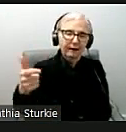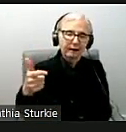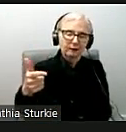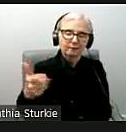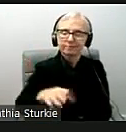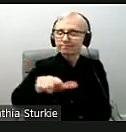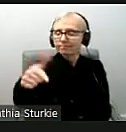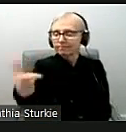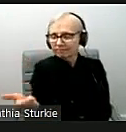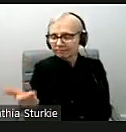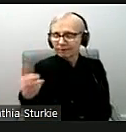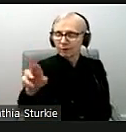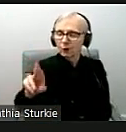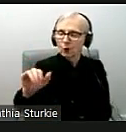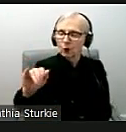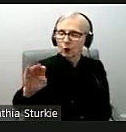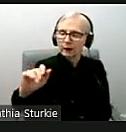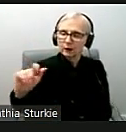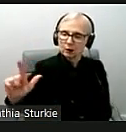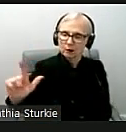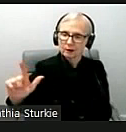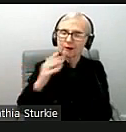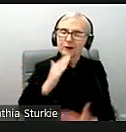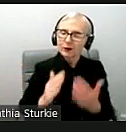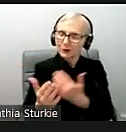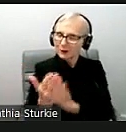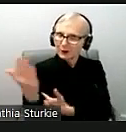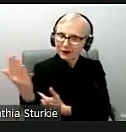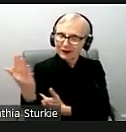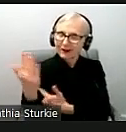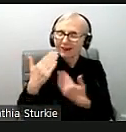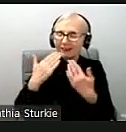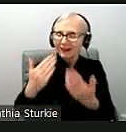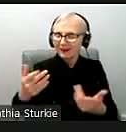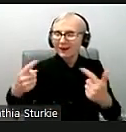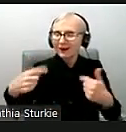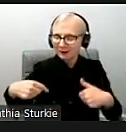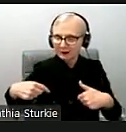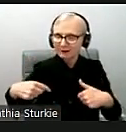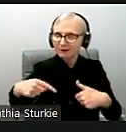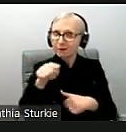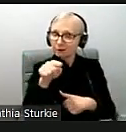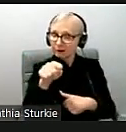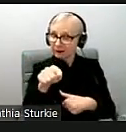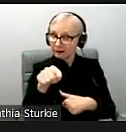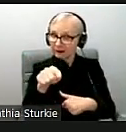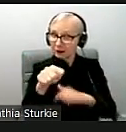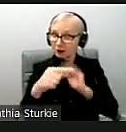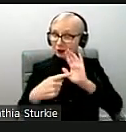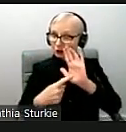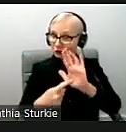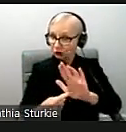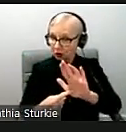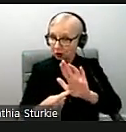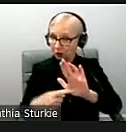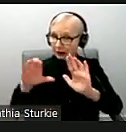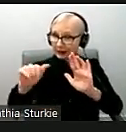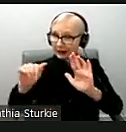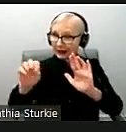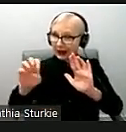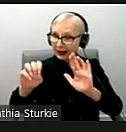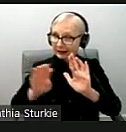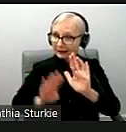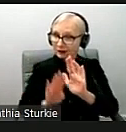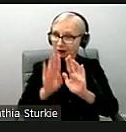Rachel. Good morning, everyone. Thank you for being here. So this figure shows you our case trends over time,